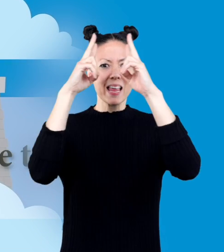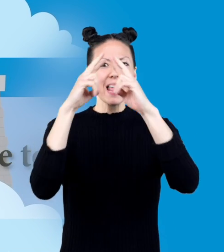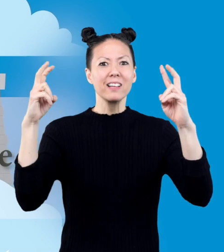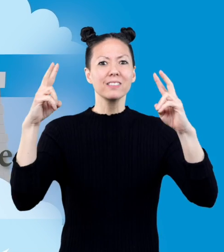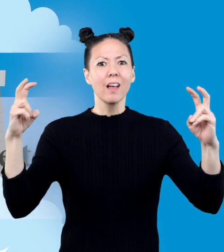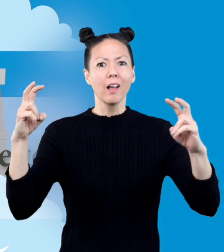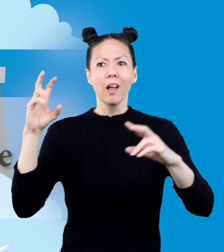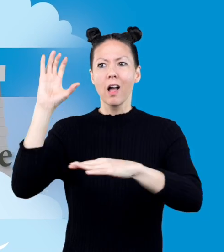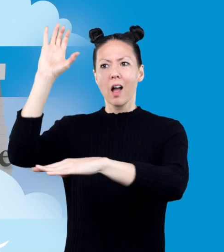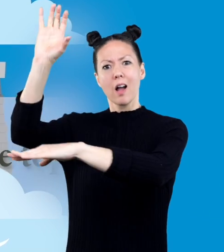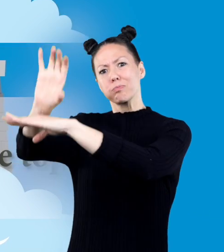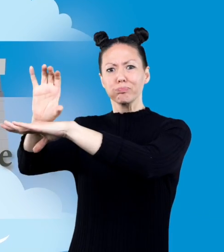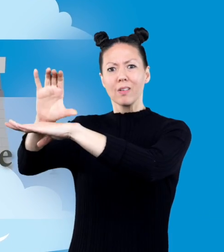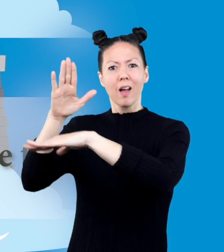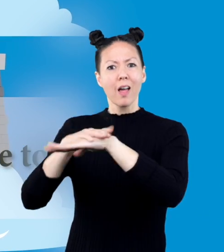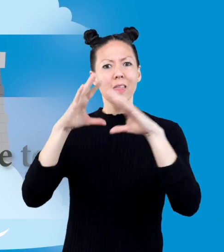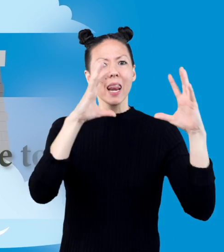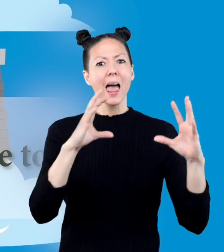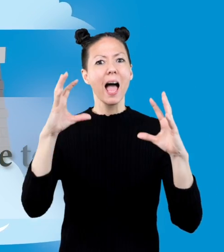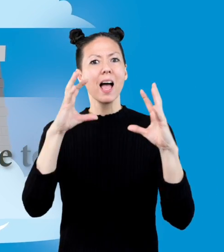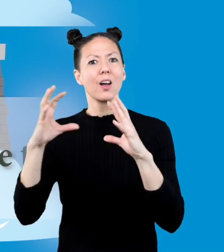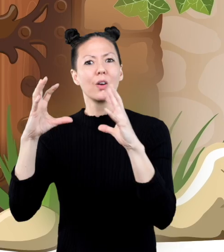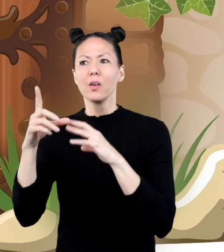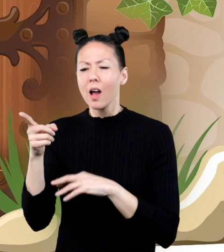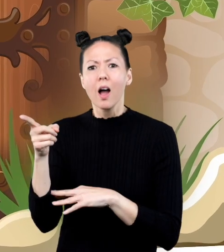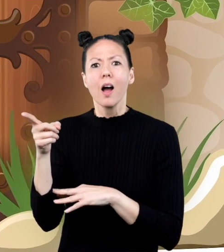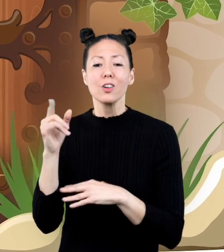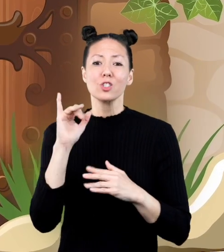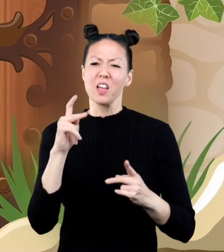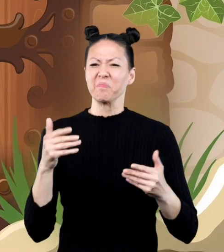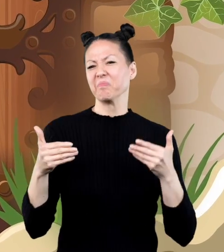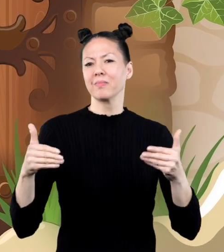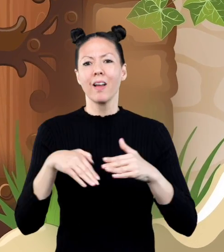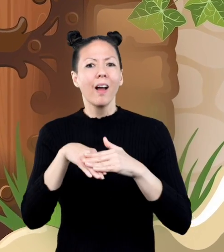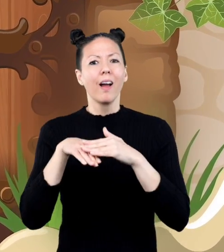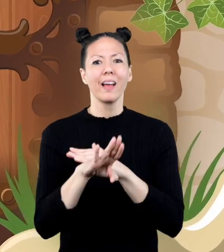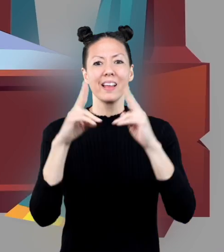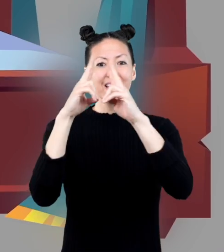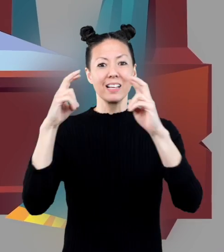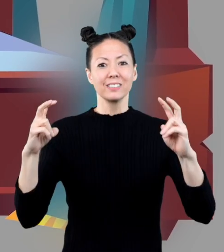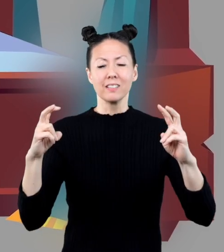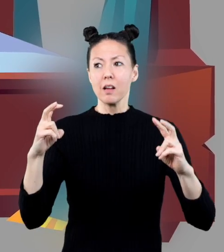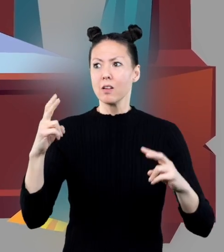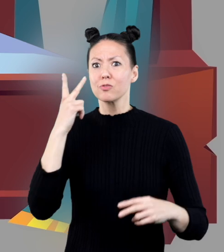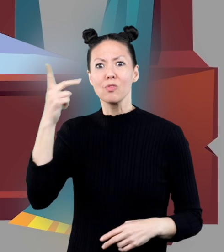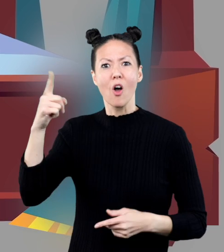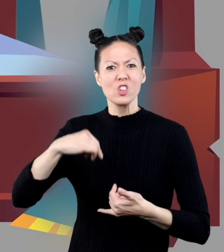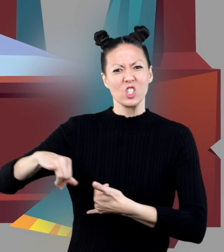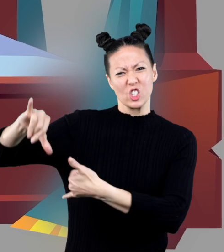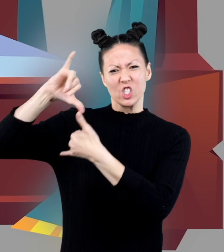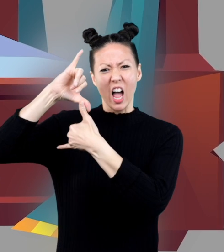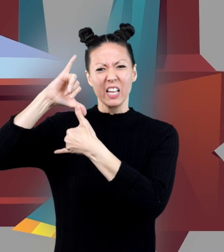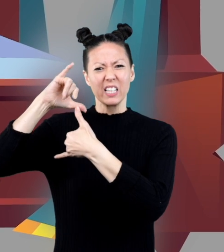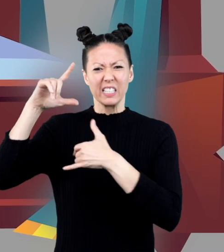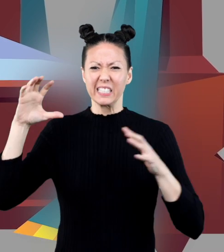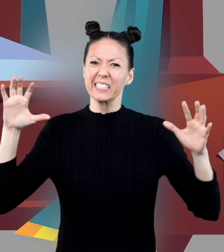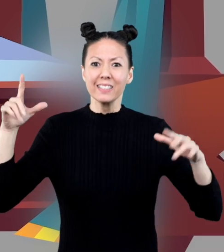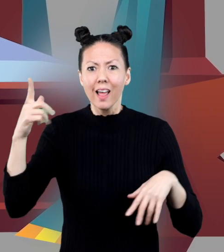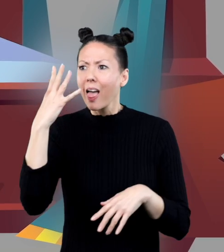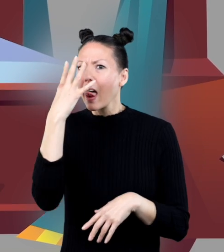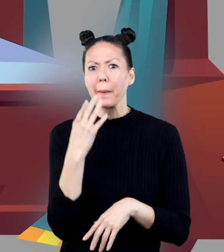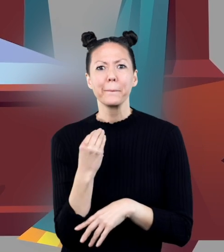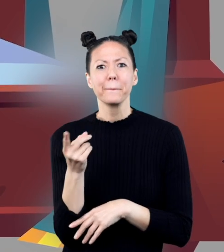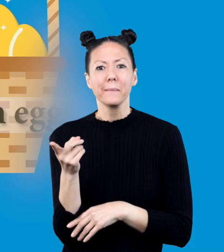top, sitting on a cloud. Jack enters the castle and finds a giant sleeping